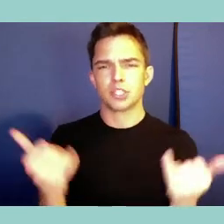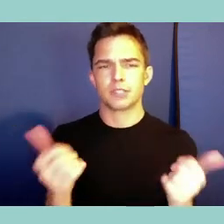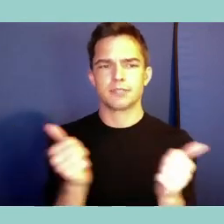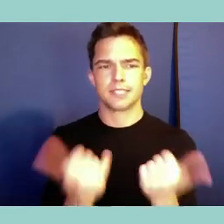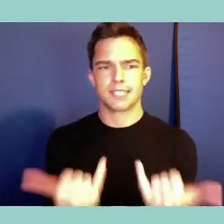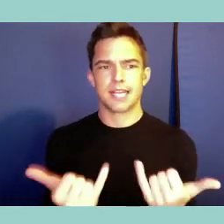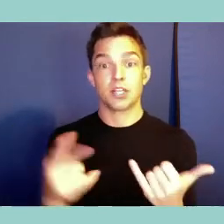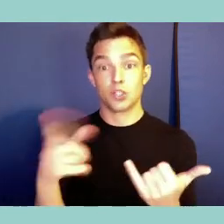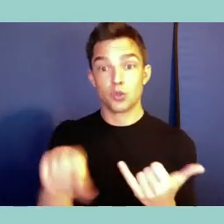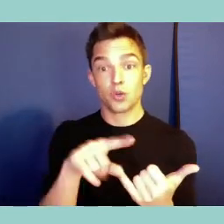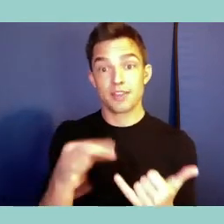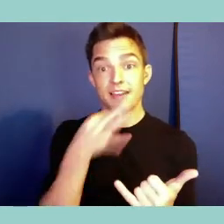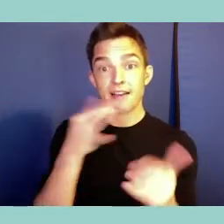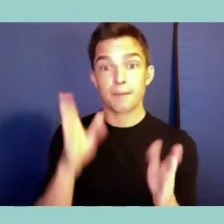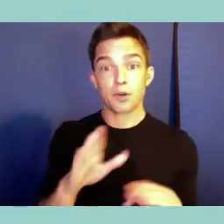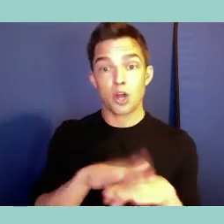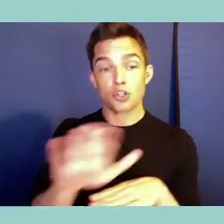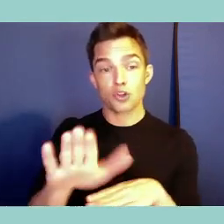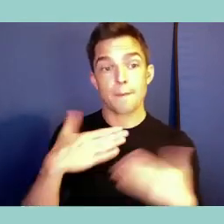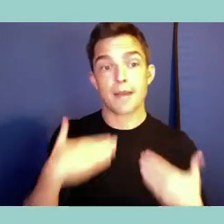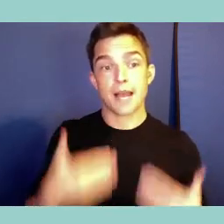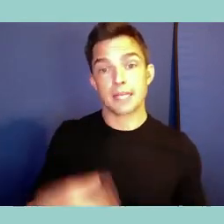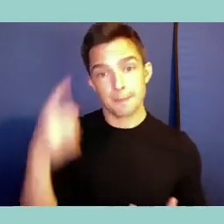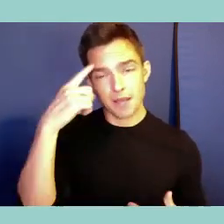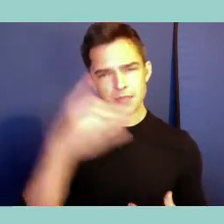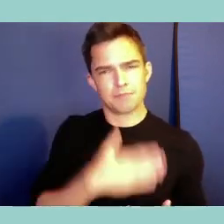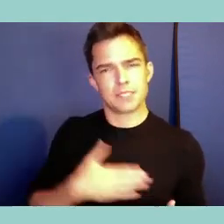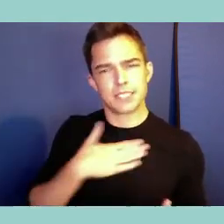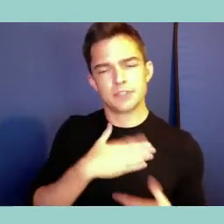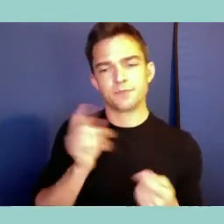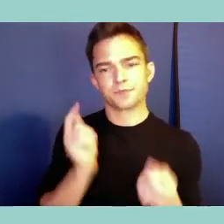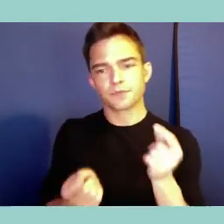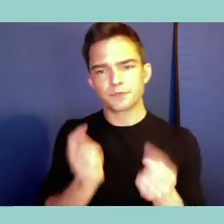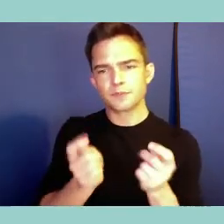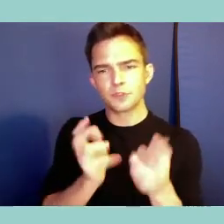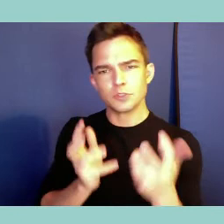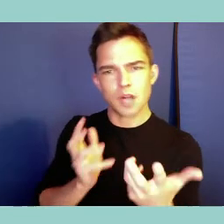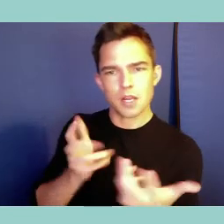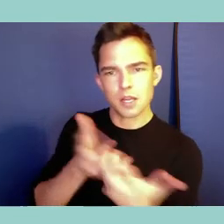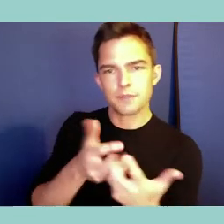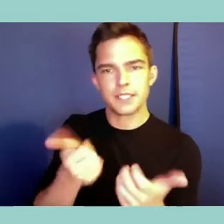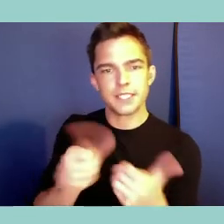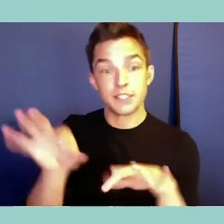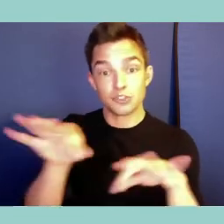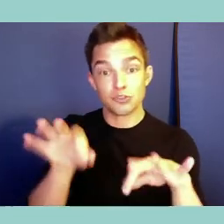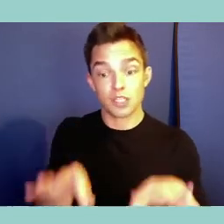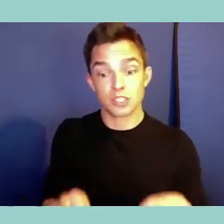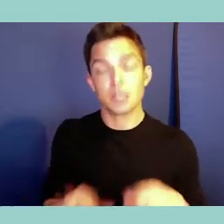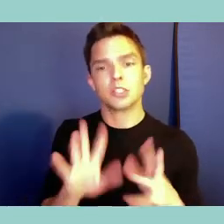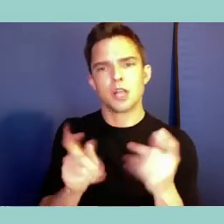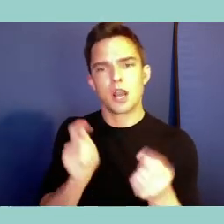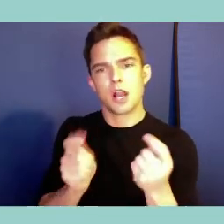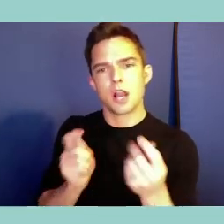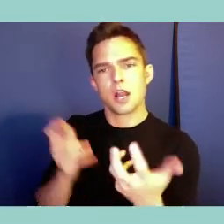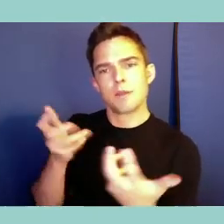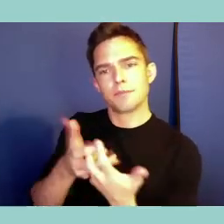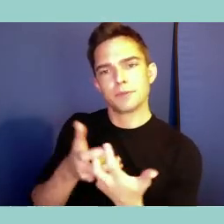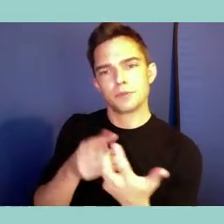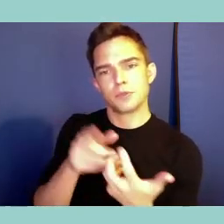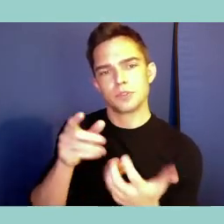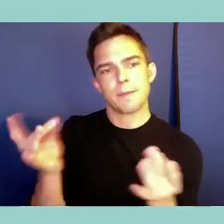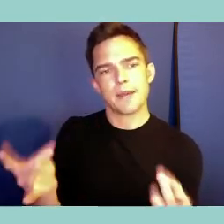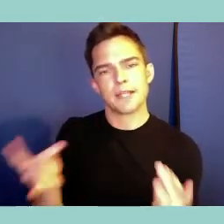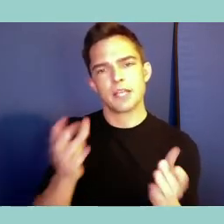today. You are the expert on your body-mind. Please change or adapt any of the instructions I'm about to share